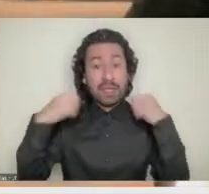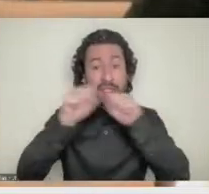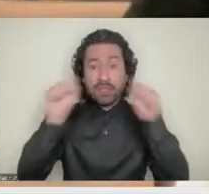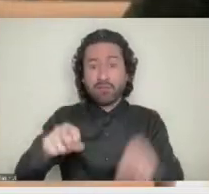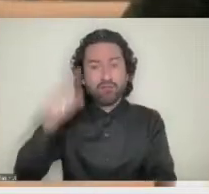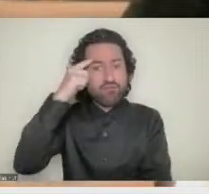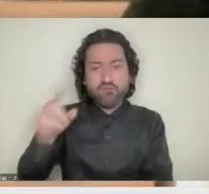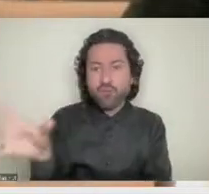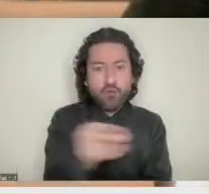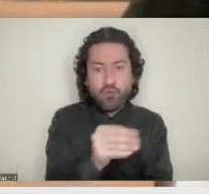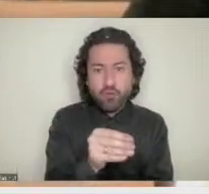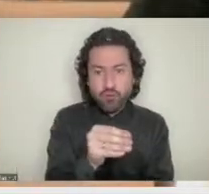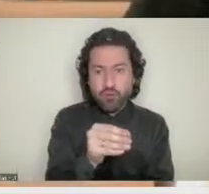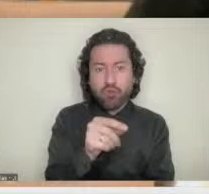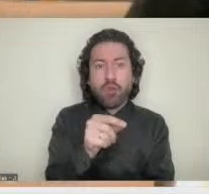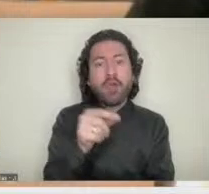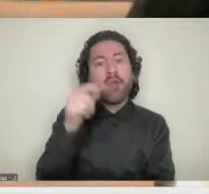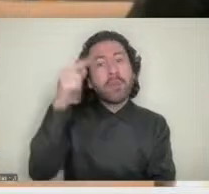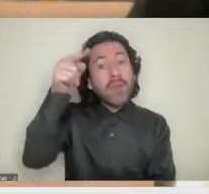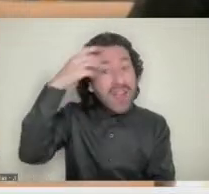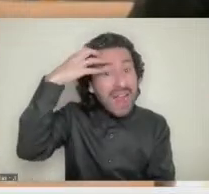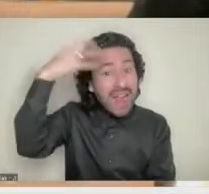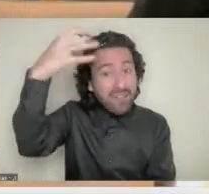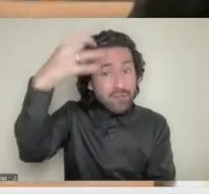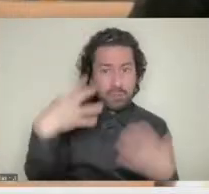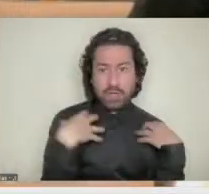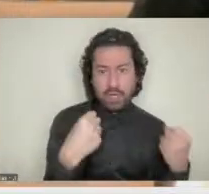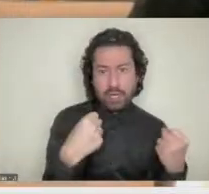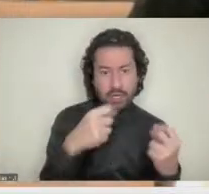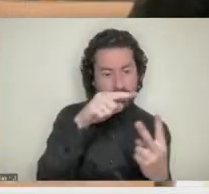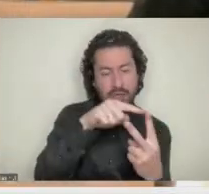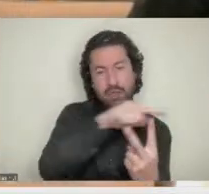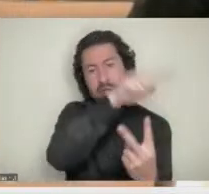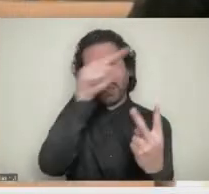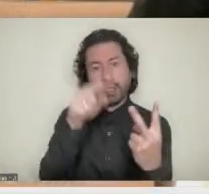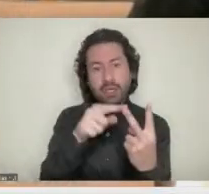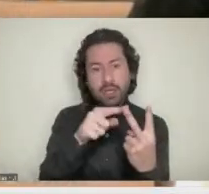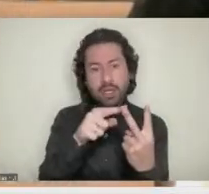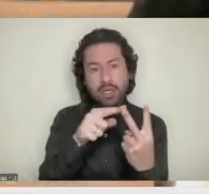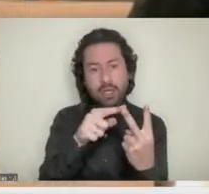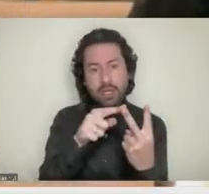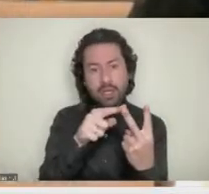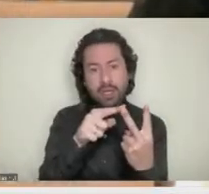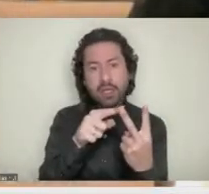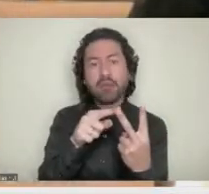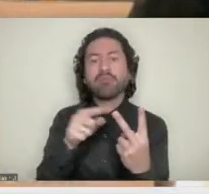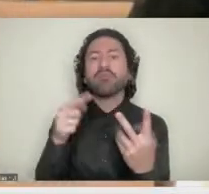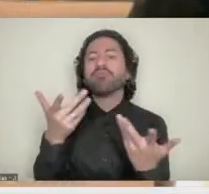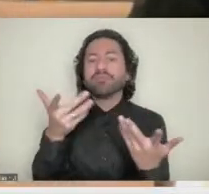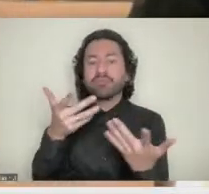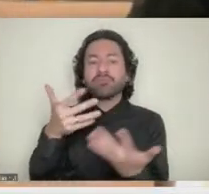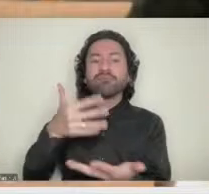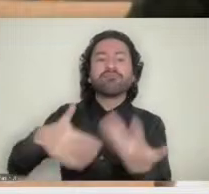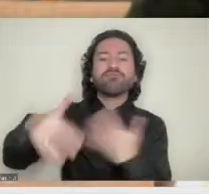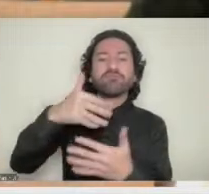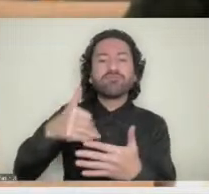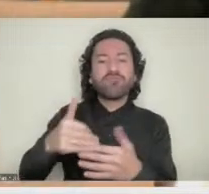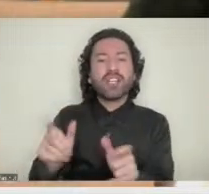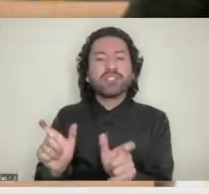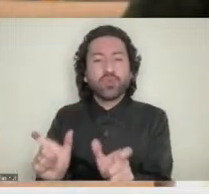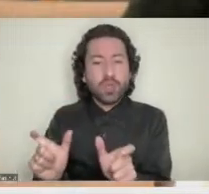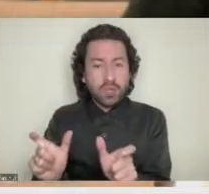is universal in terms of the public system, but we also have social